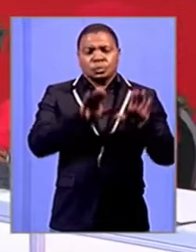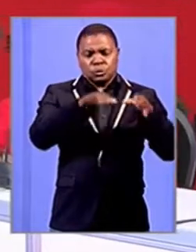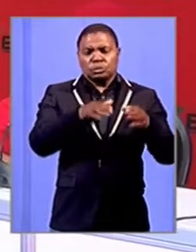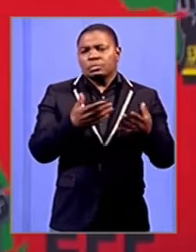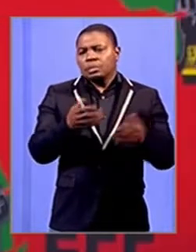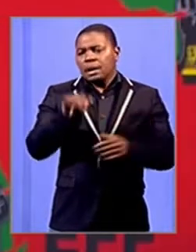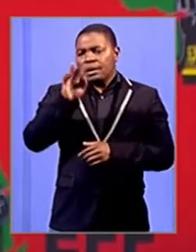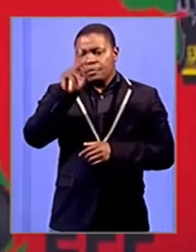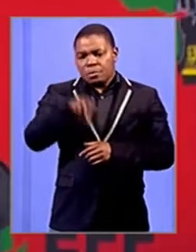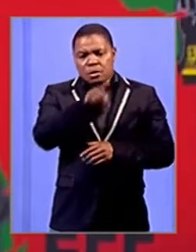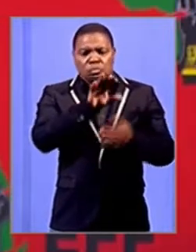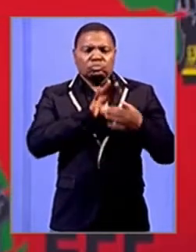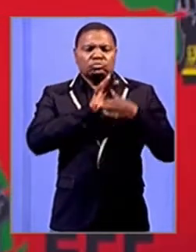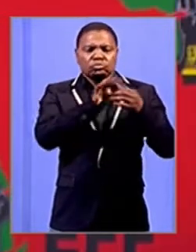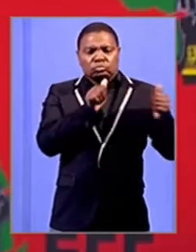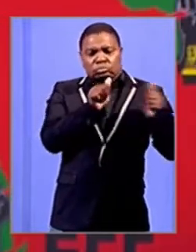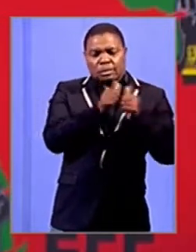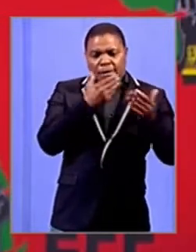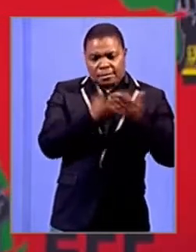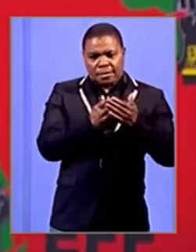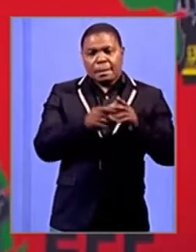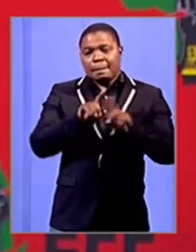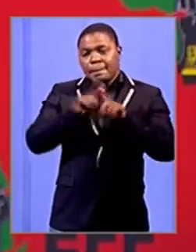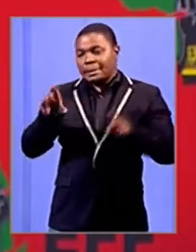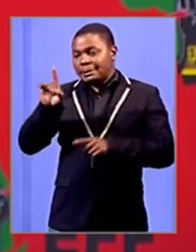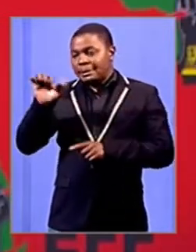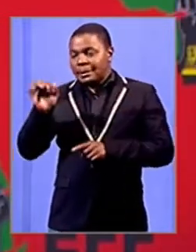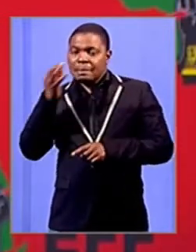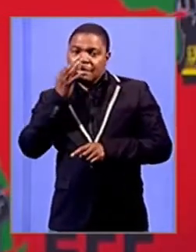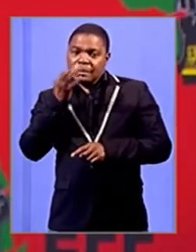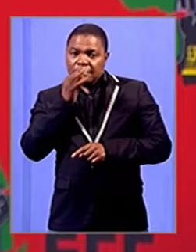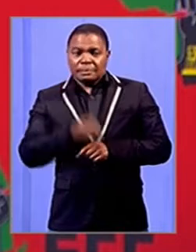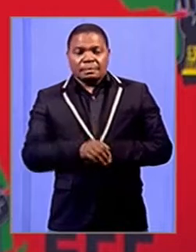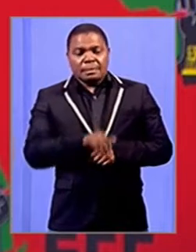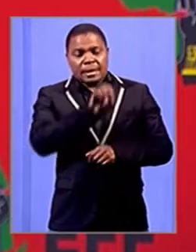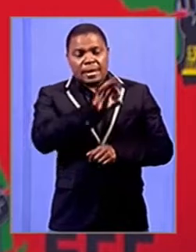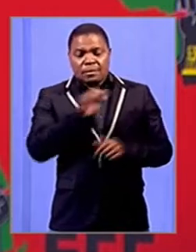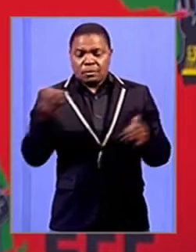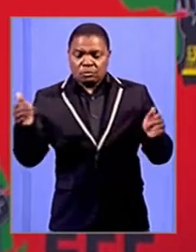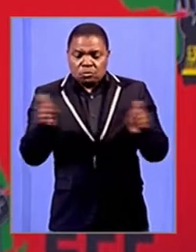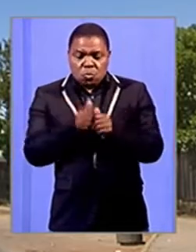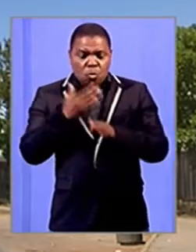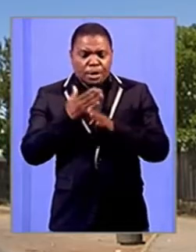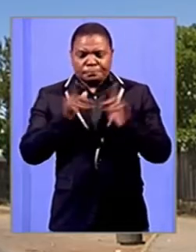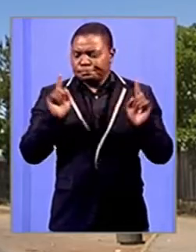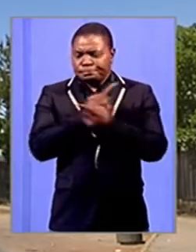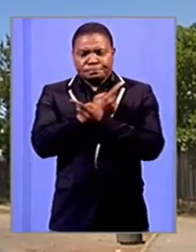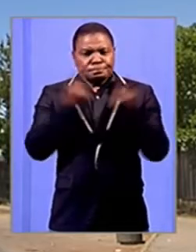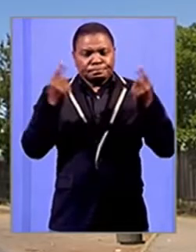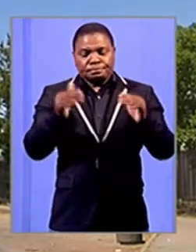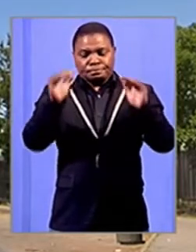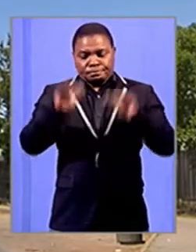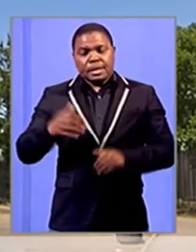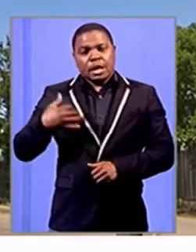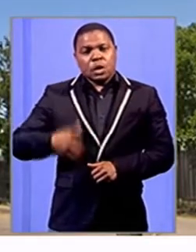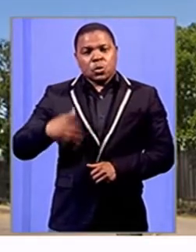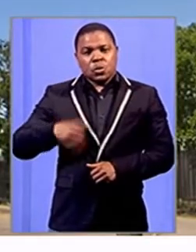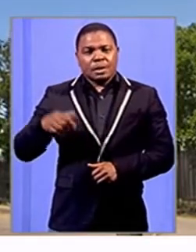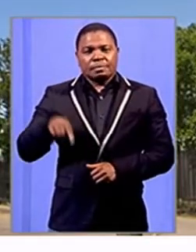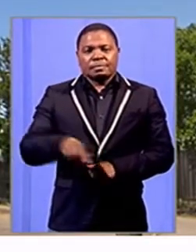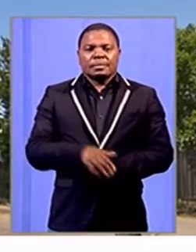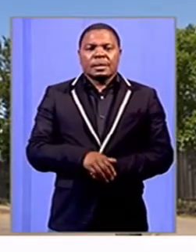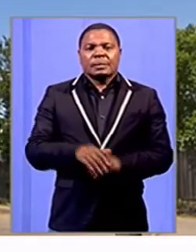mmoho le IFP ha DA yona e re e ke ya sebetsa mmoho le EFF. Ekuruleni la ho ja mebuso ya